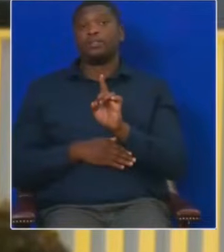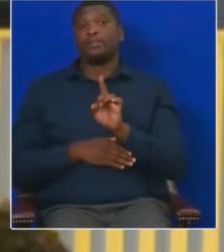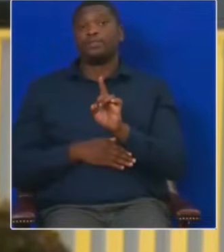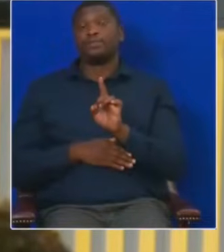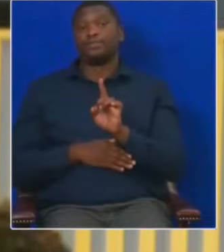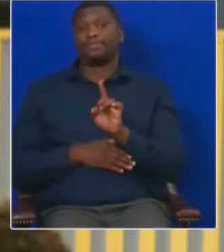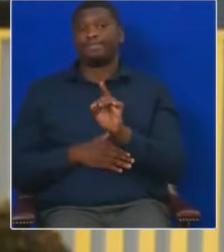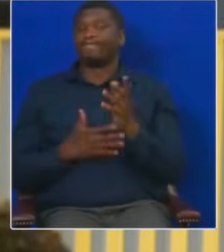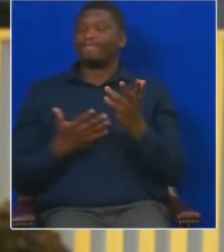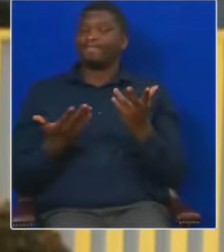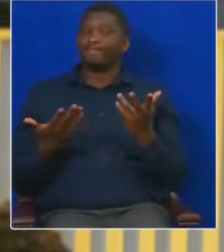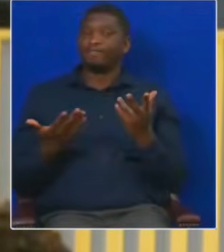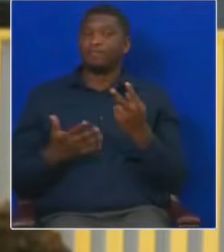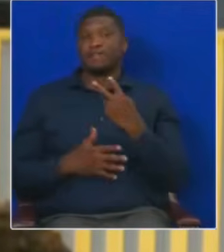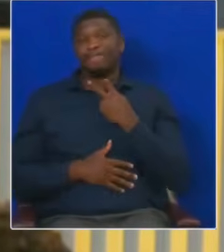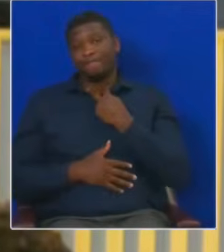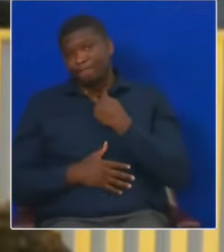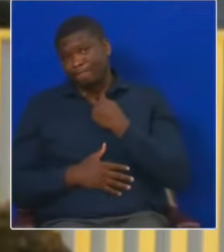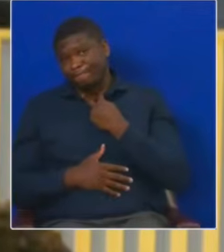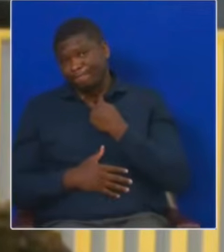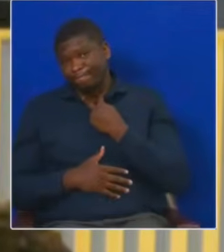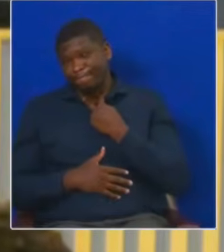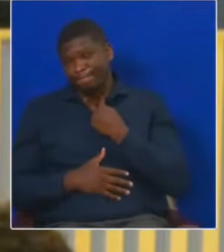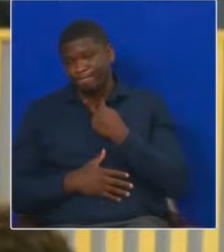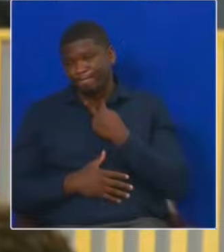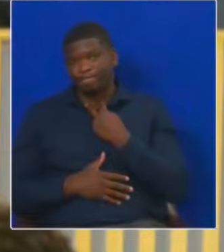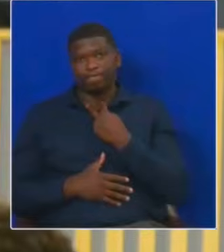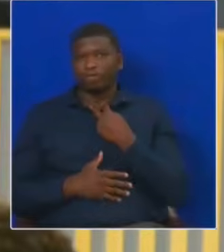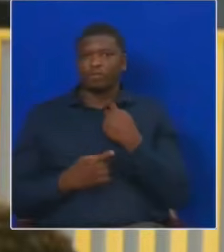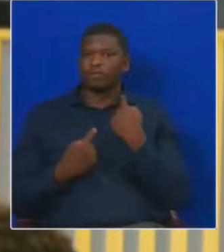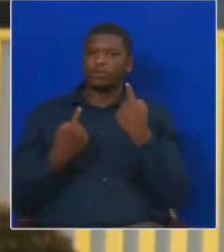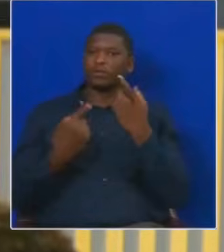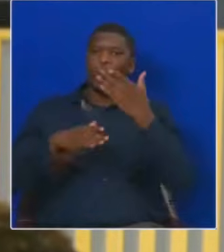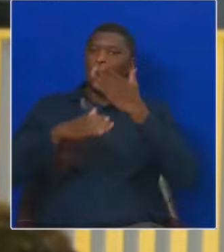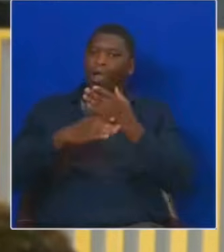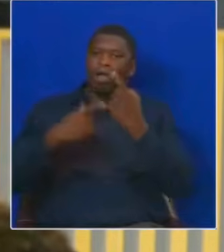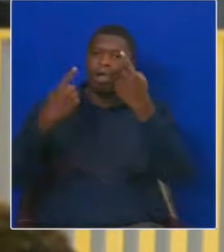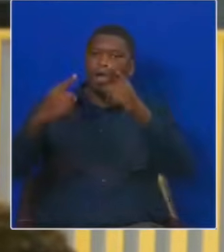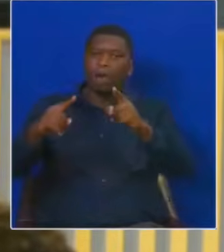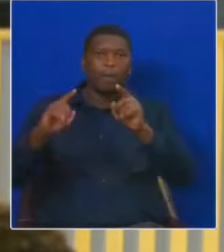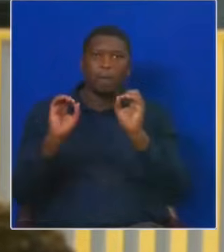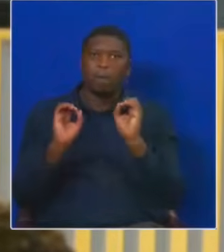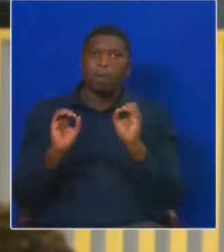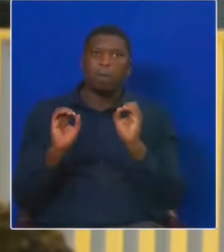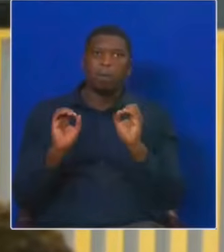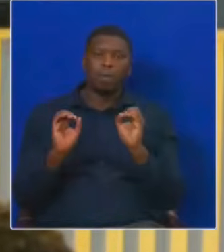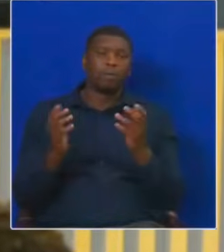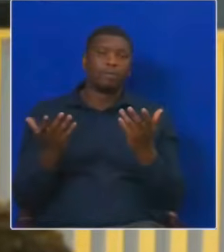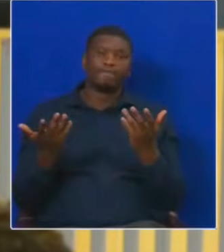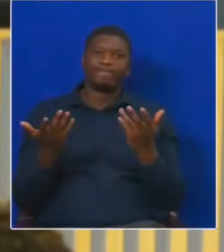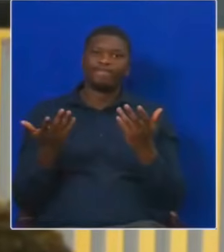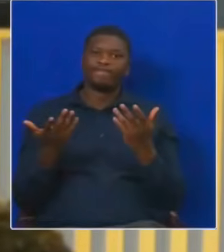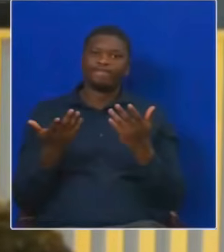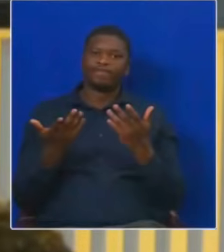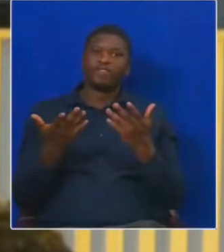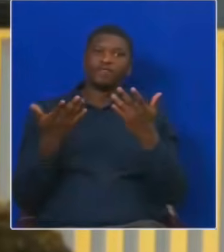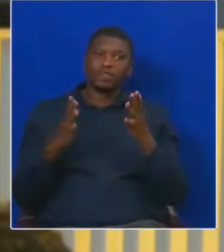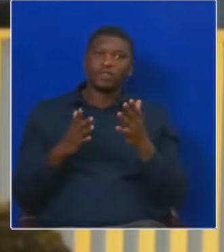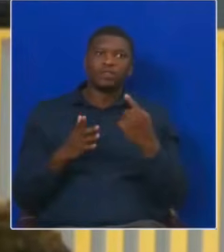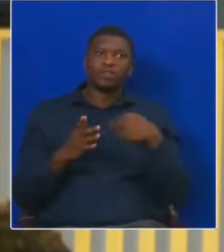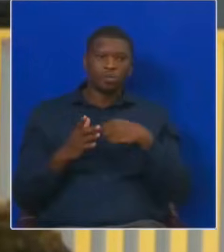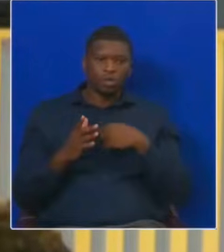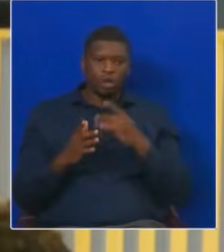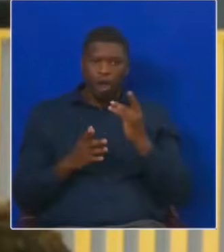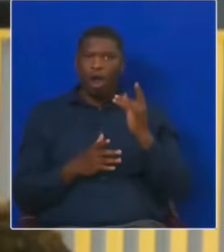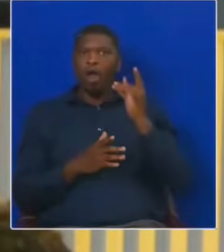unfortunately, he didn't pitch up at work. And we learned that later on he had